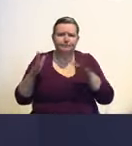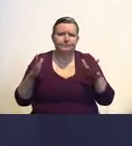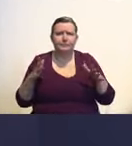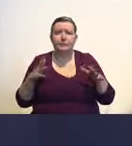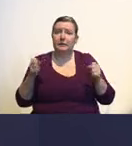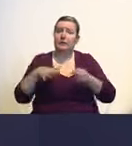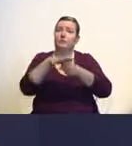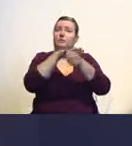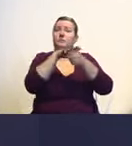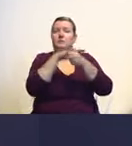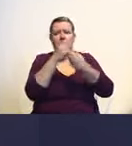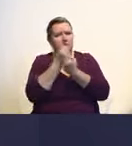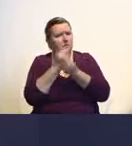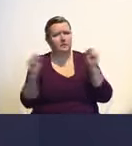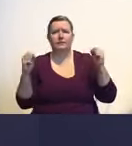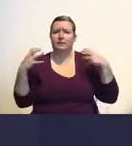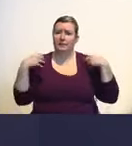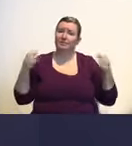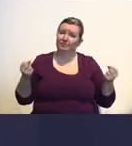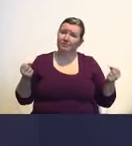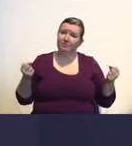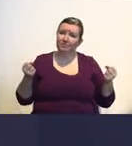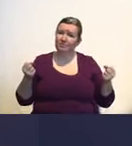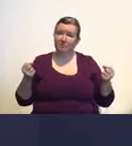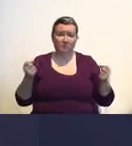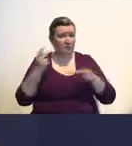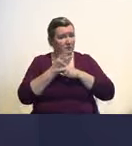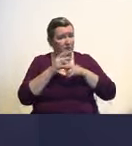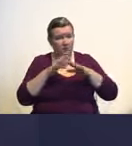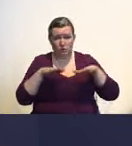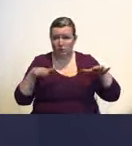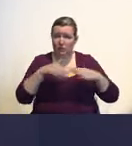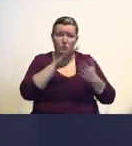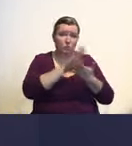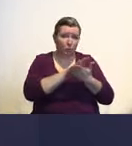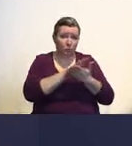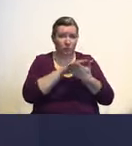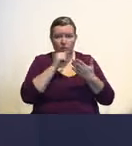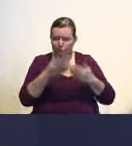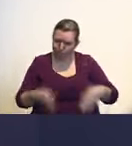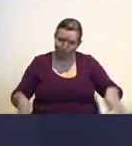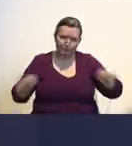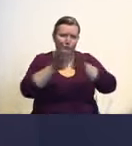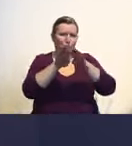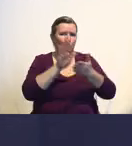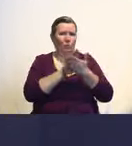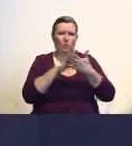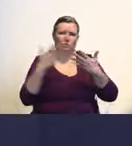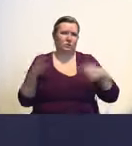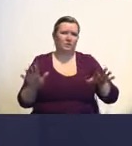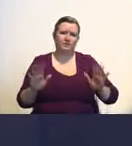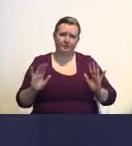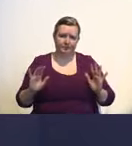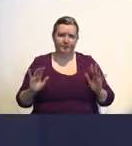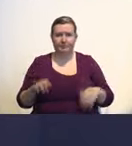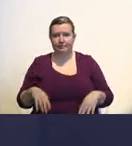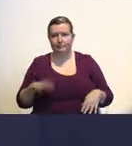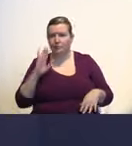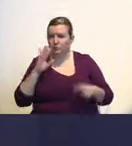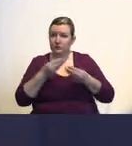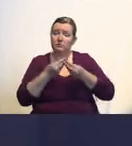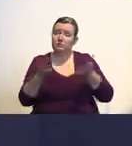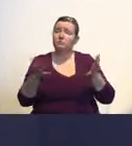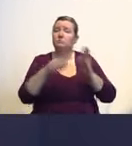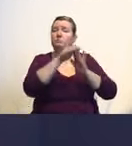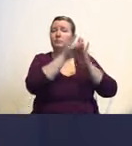environment is key to keeping our children in schools. Our recommendation will continue to guide schools and child care